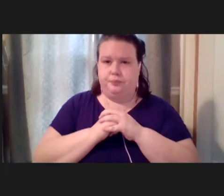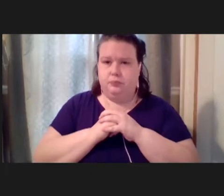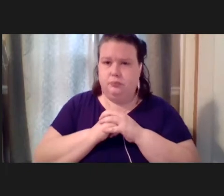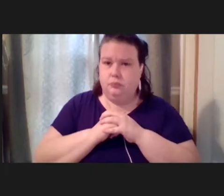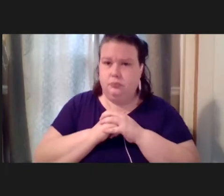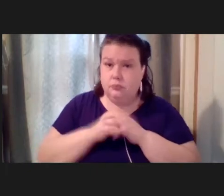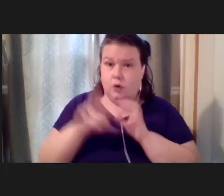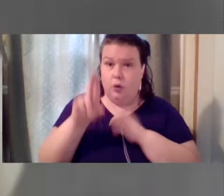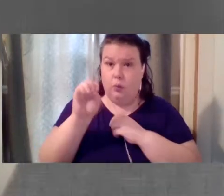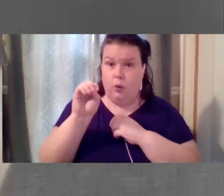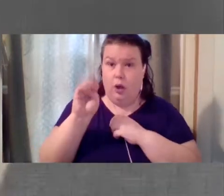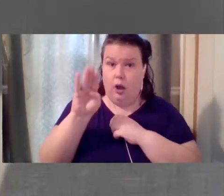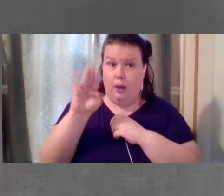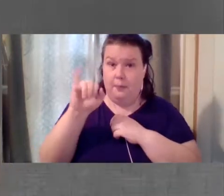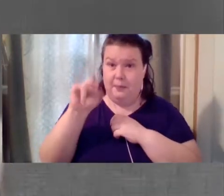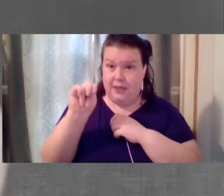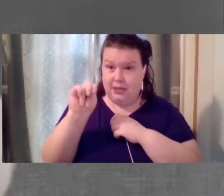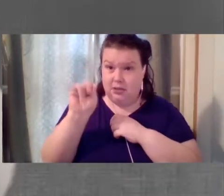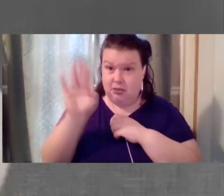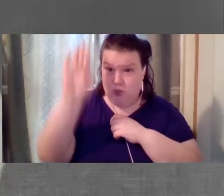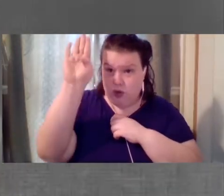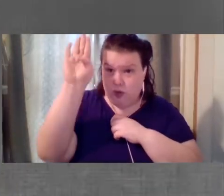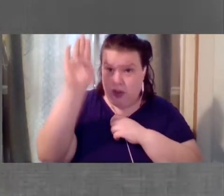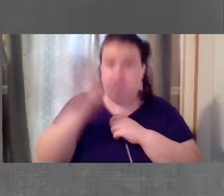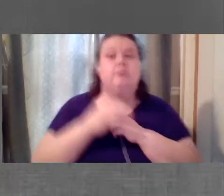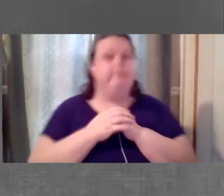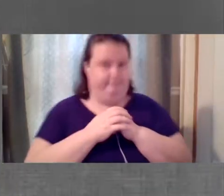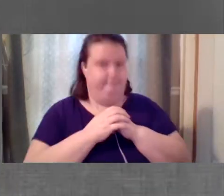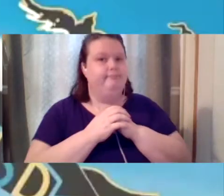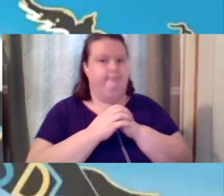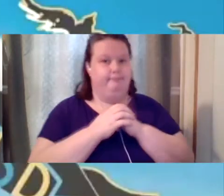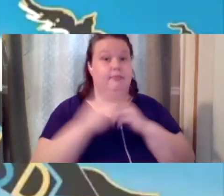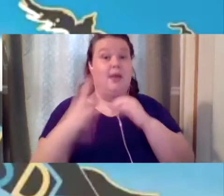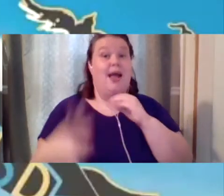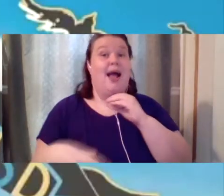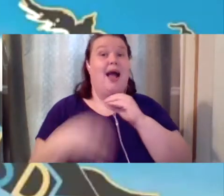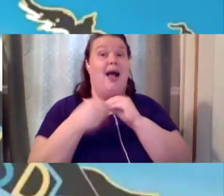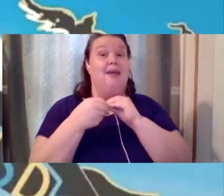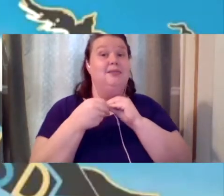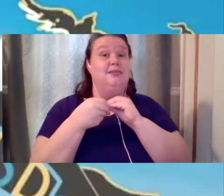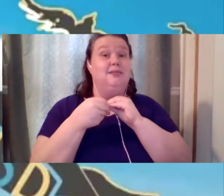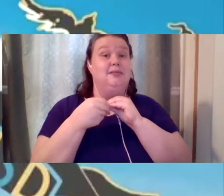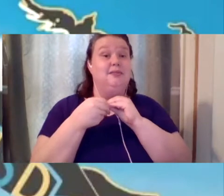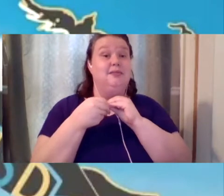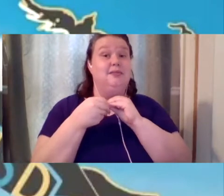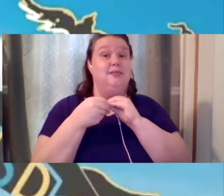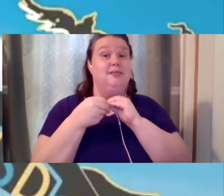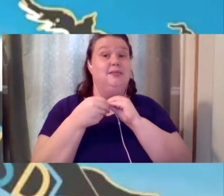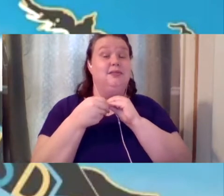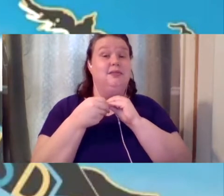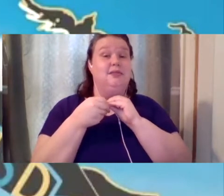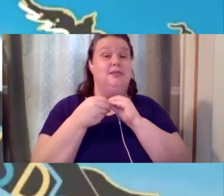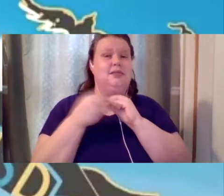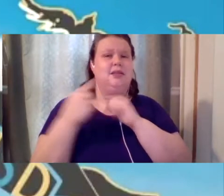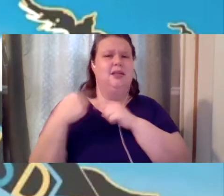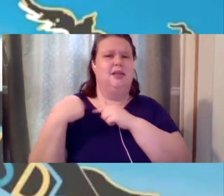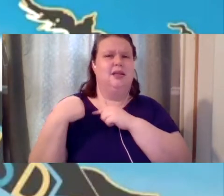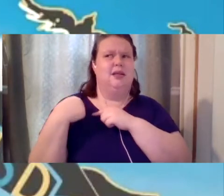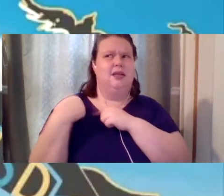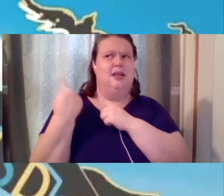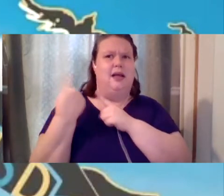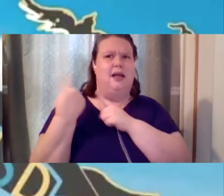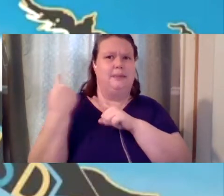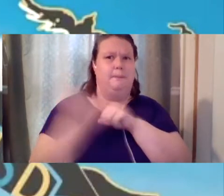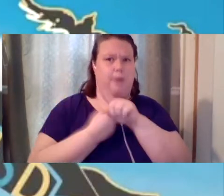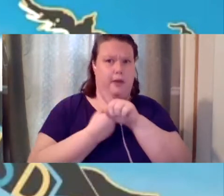Yes, ma'am. Okay. And just to add to that, we did have a presentation on the bond capacity within the last month. And so that